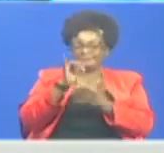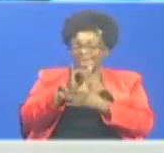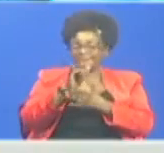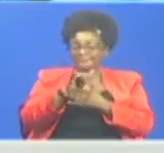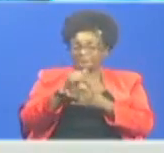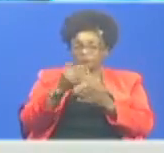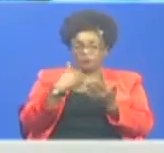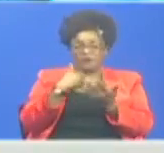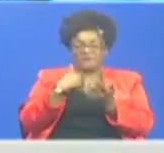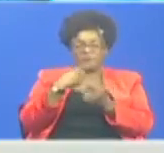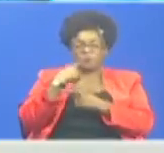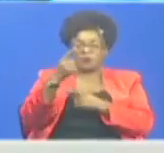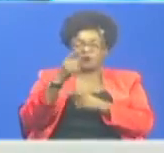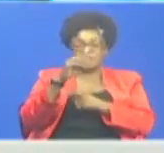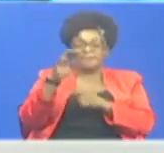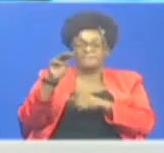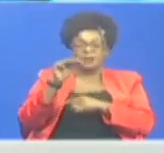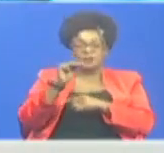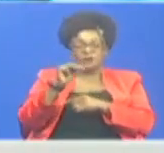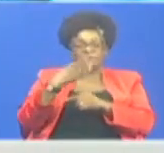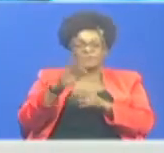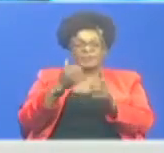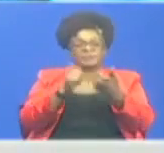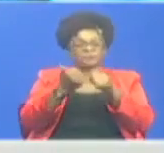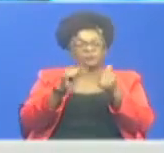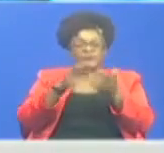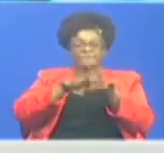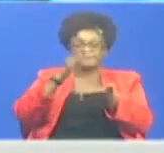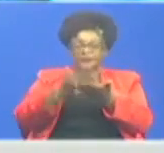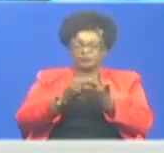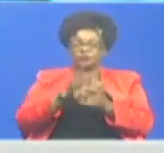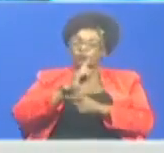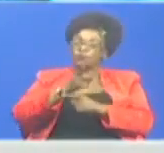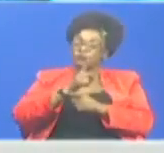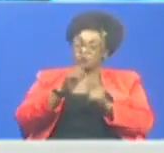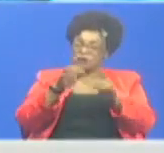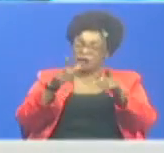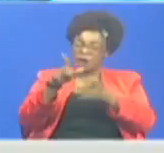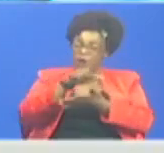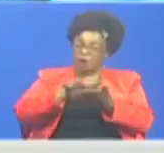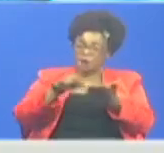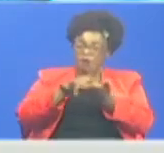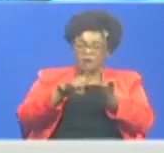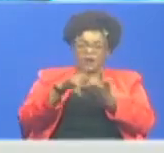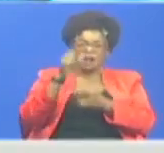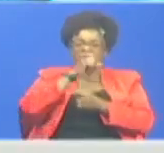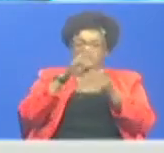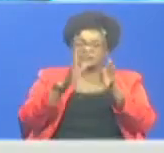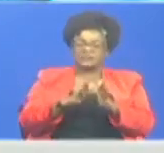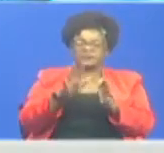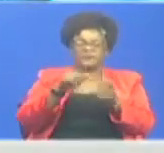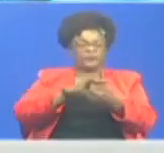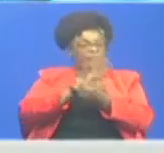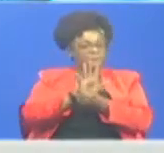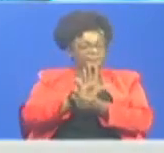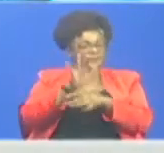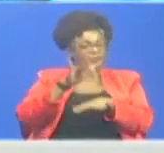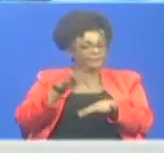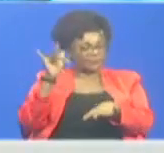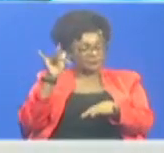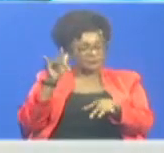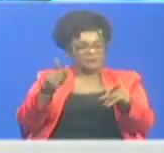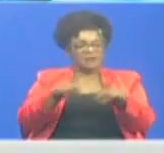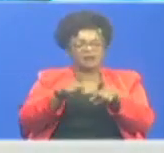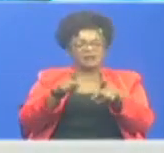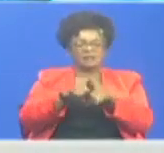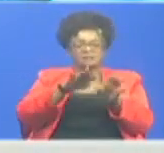direct 100 million shillings from the sports fund to cushion local artists from effects of COVID-19, while ironically leaving